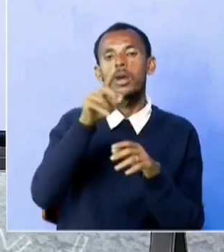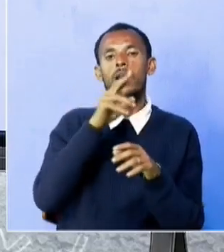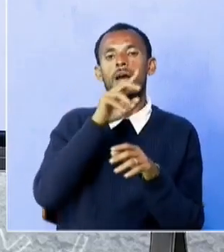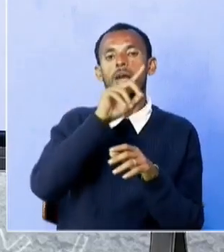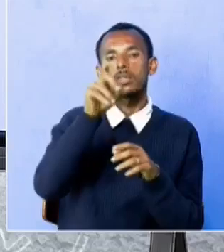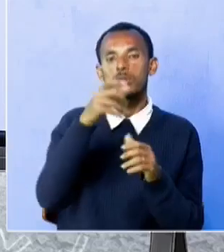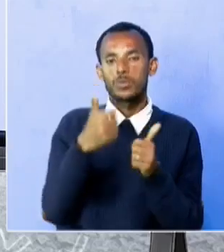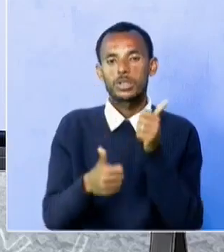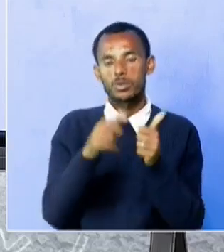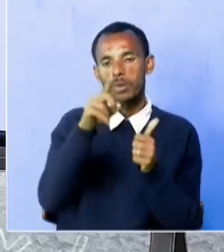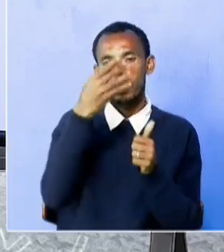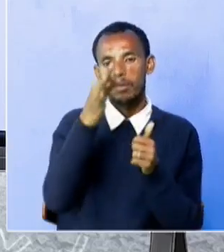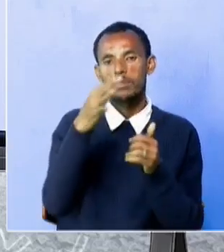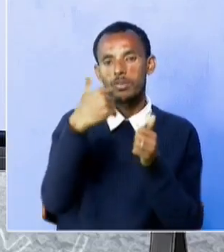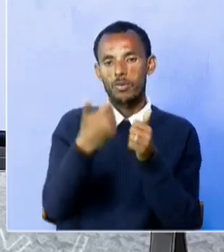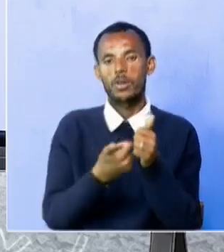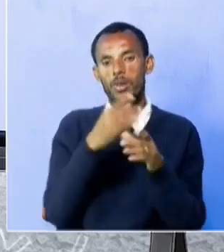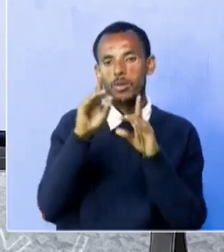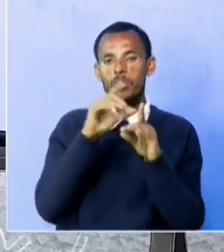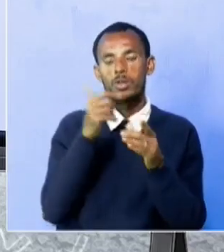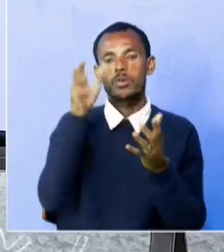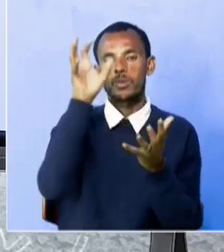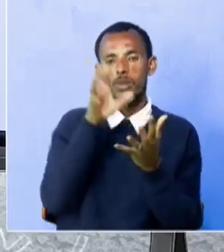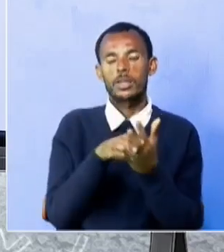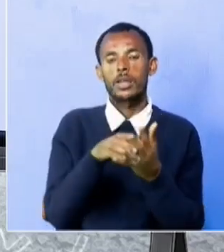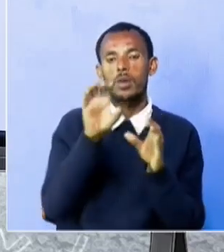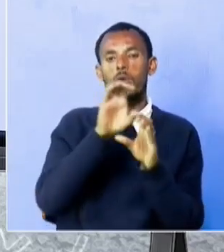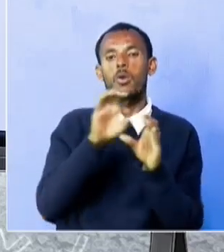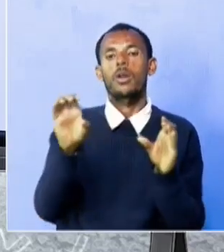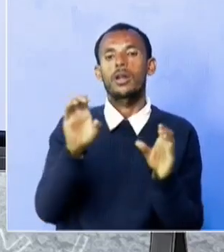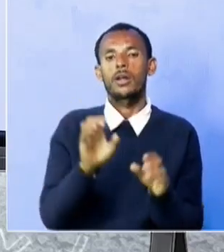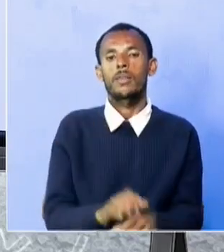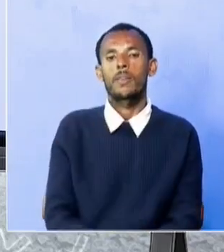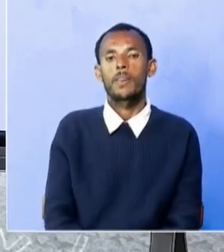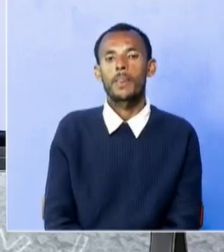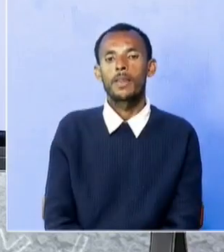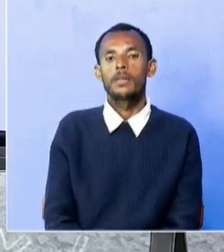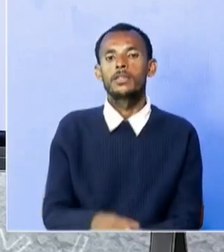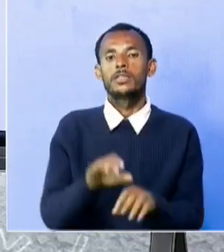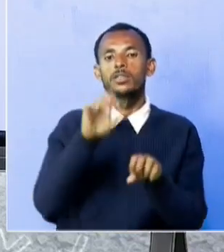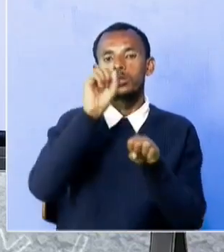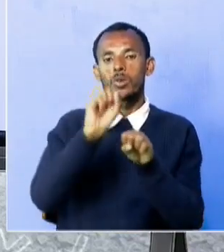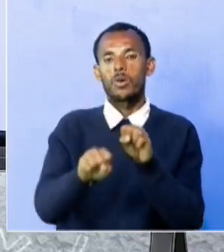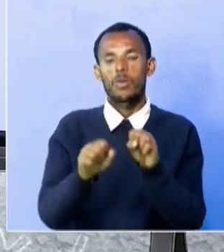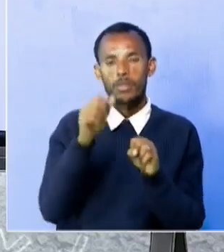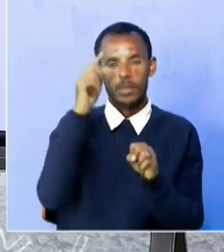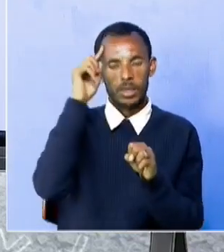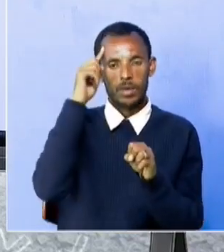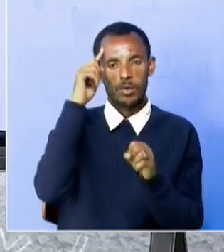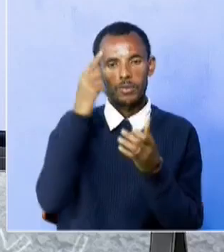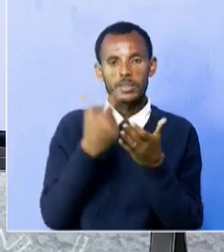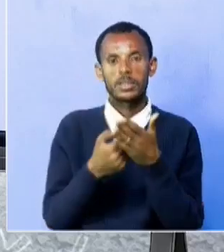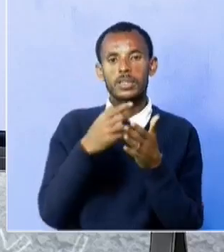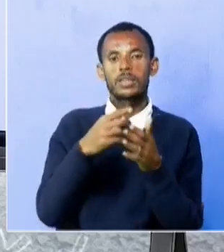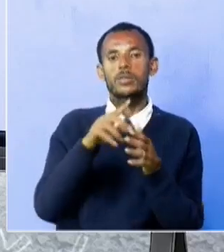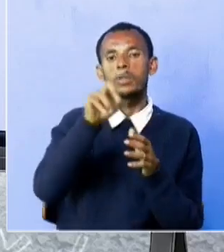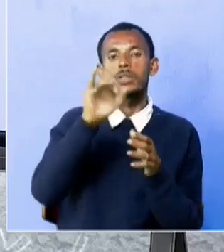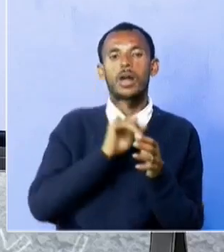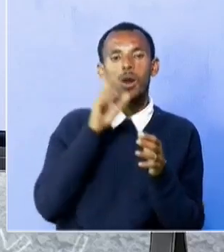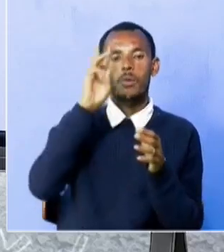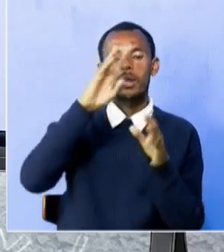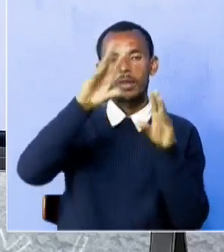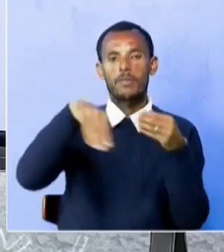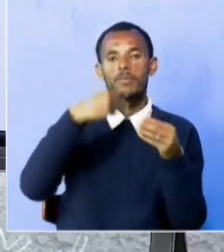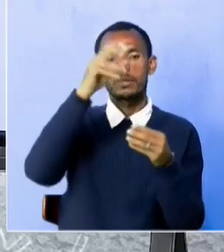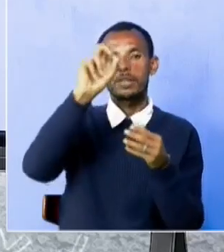of the following do not contain a chord. So, think of this question. I will give you